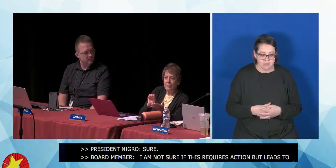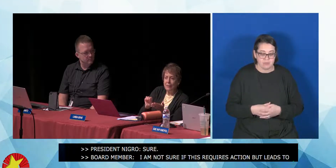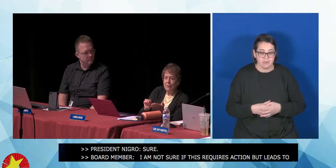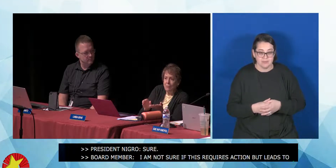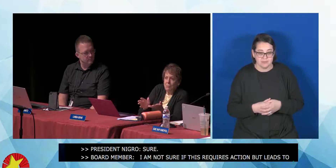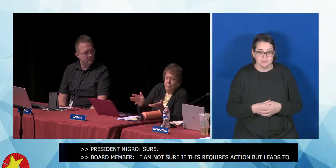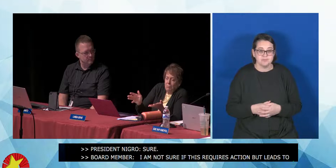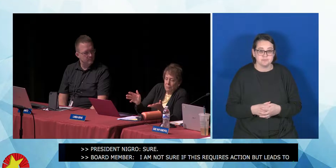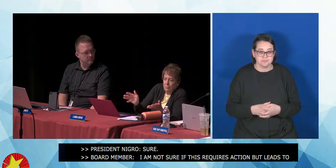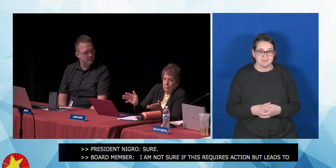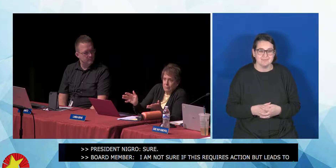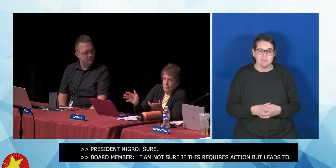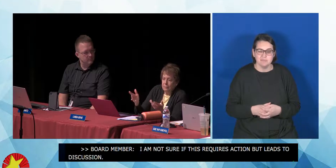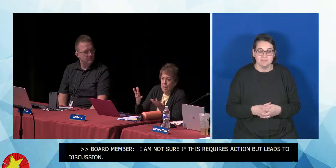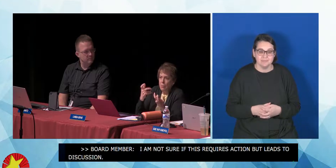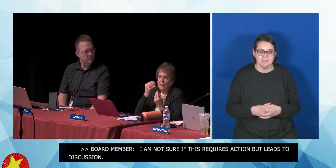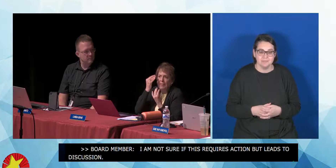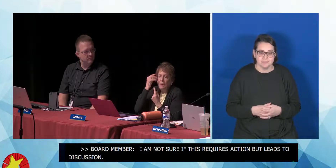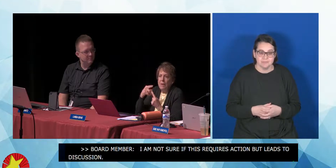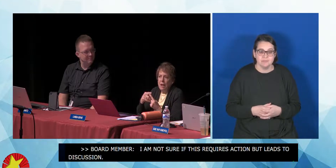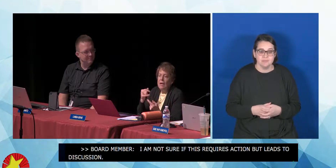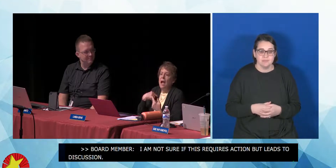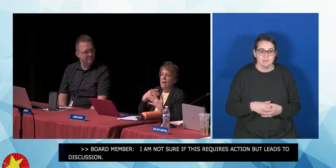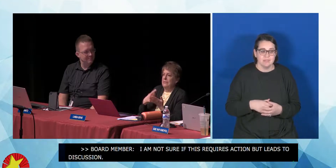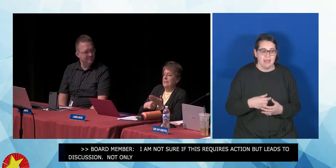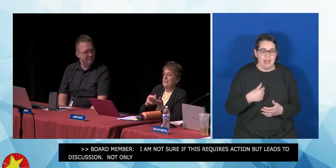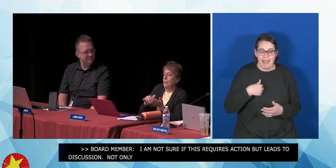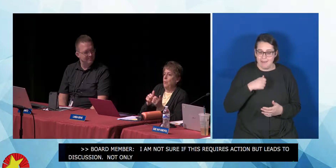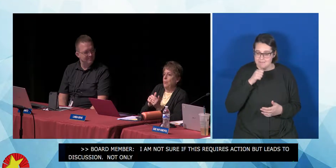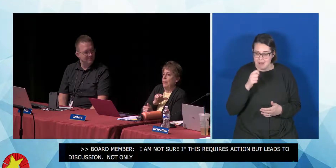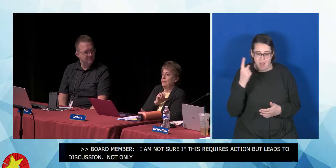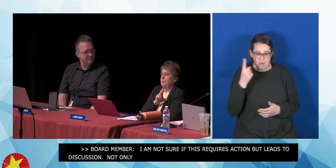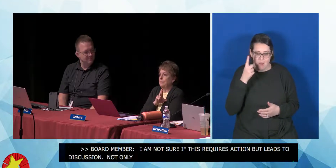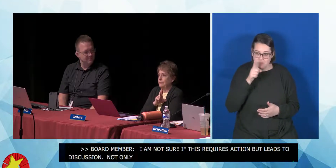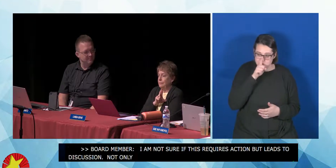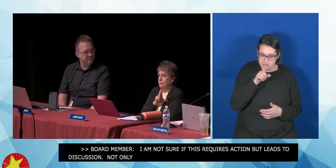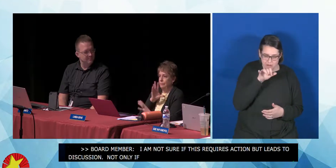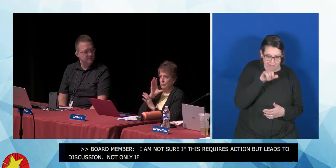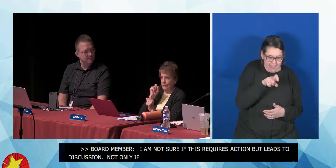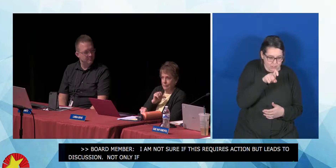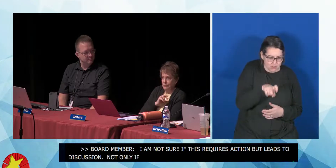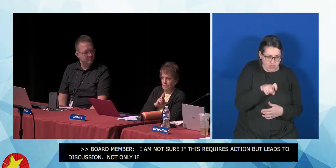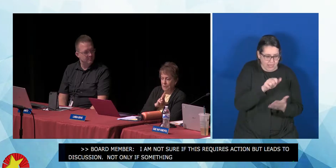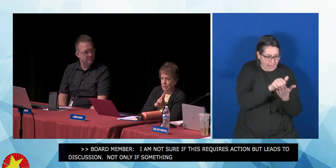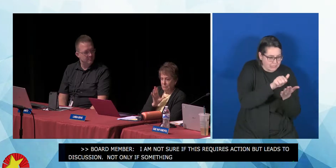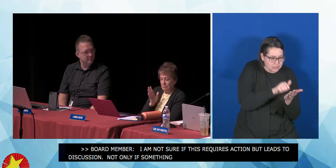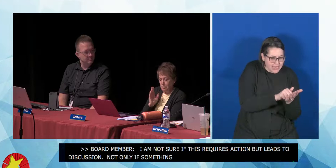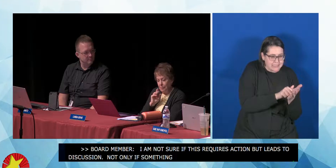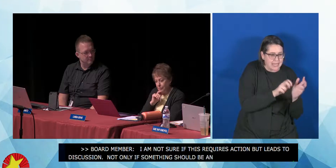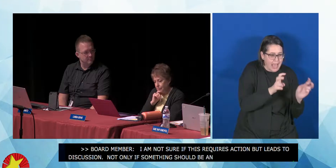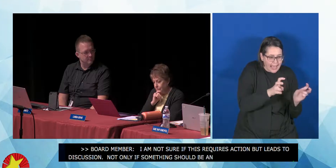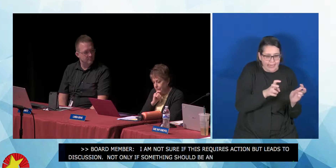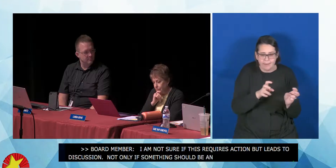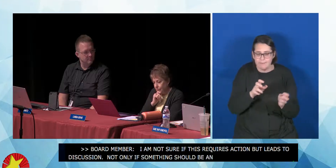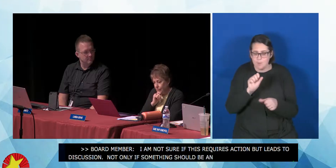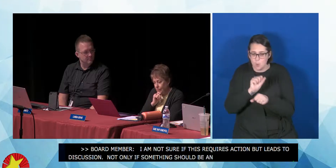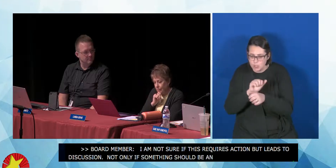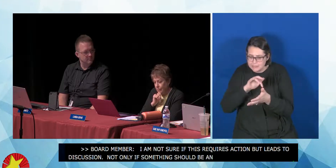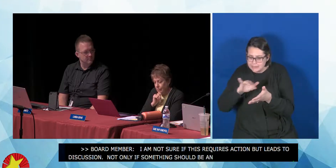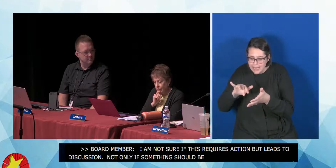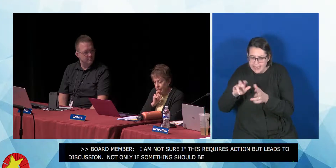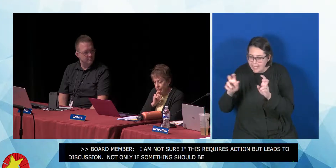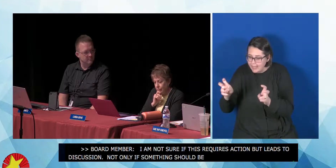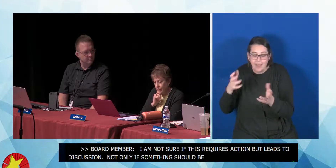I've not always known whether something should be an agenda item or something should be a work study item, but there is something that I've discussed